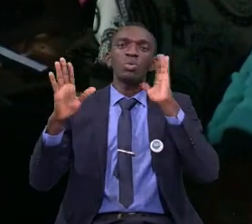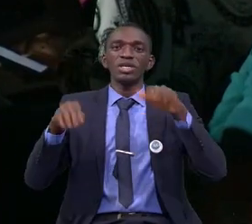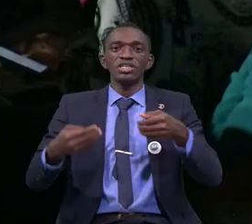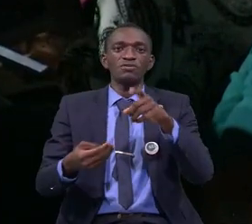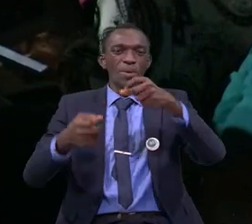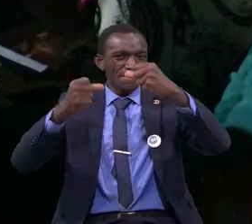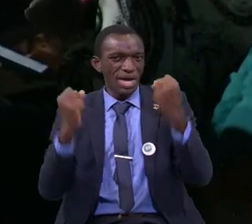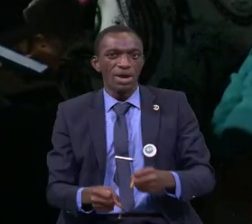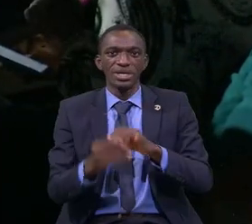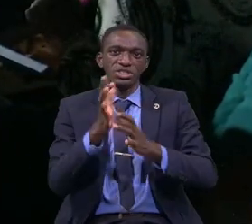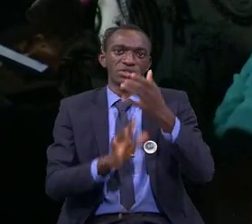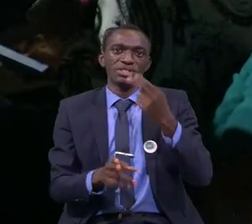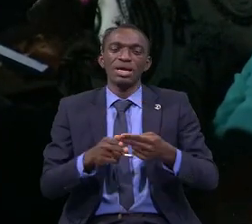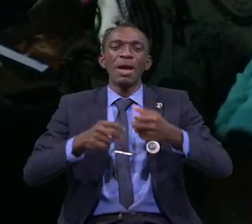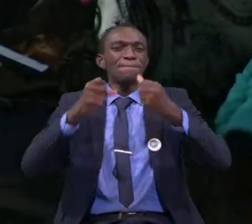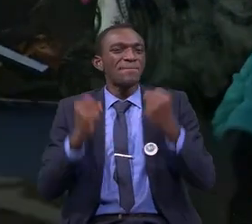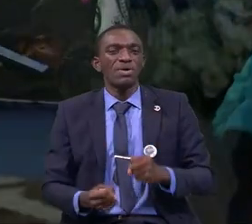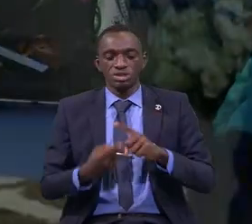Power to live triumphantly.